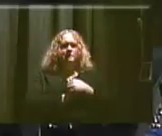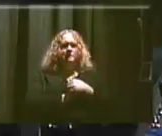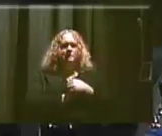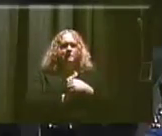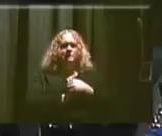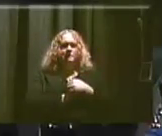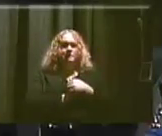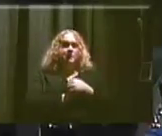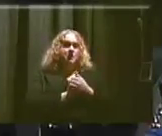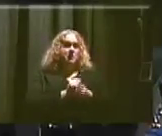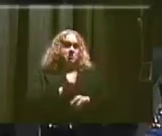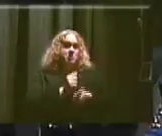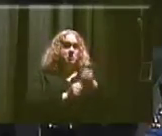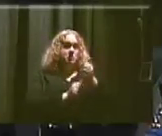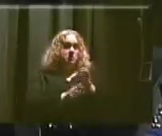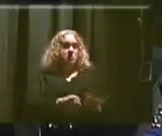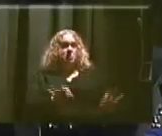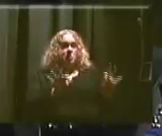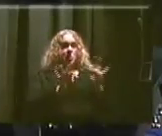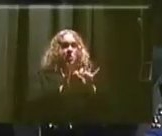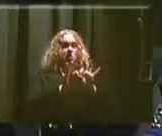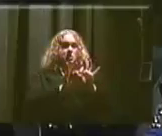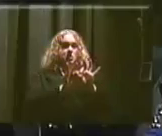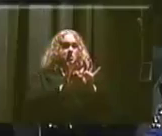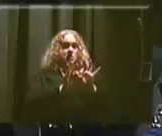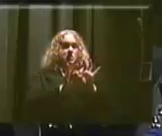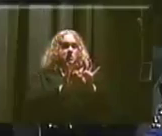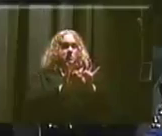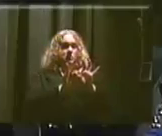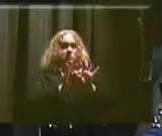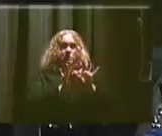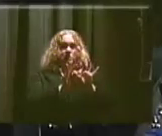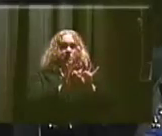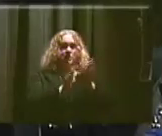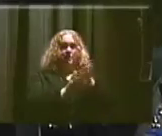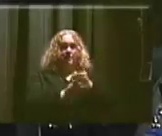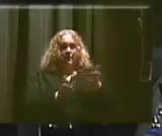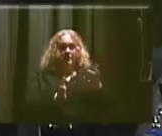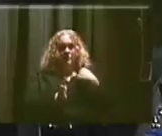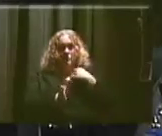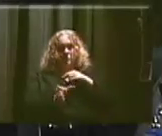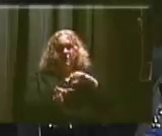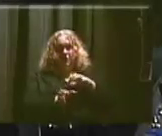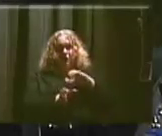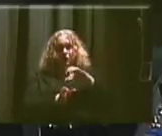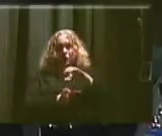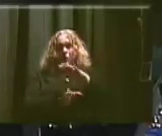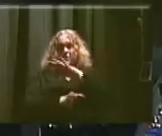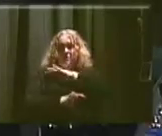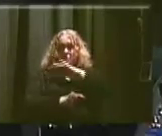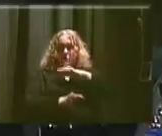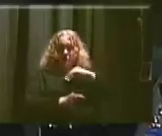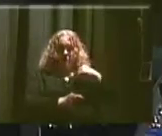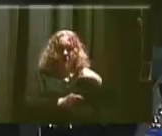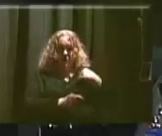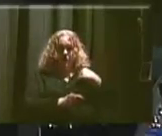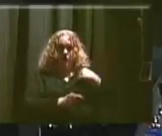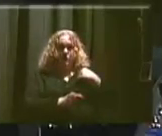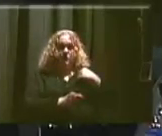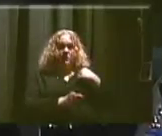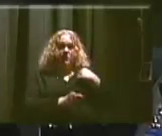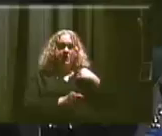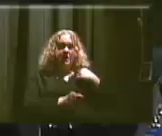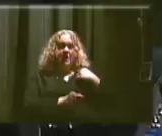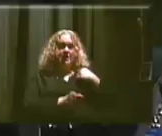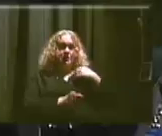member, is to appoint your superintendent. And I feel like a responsible